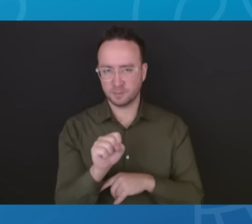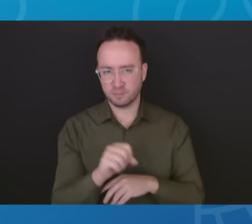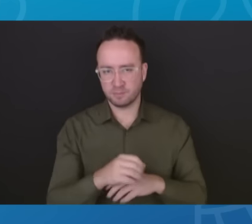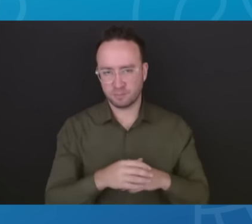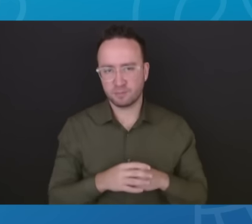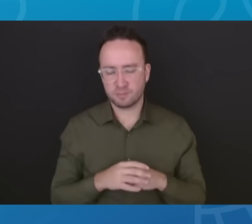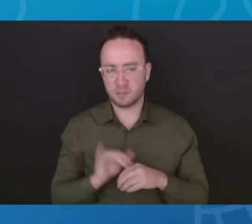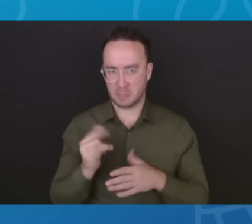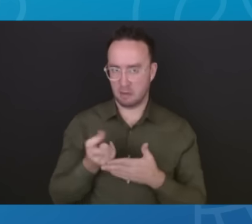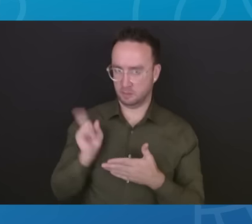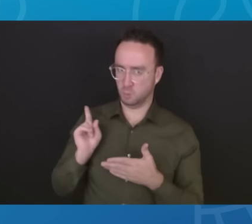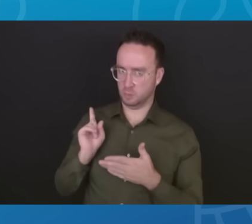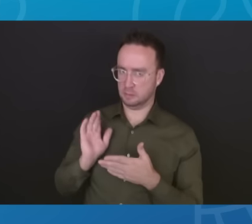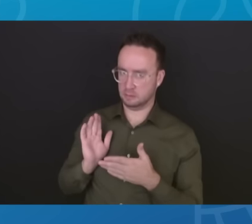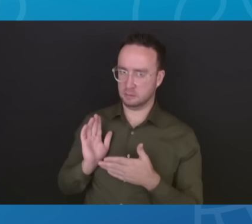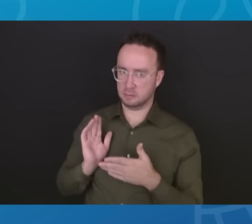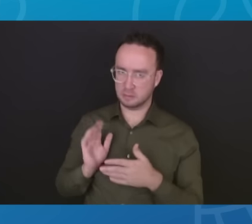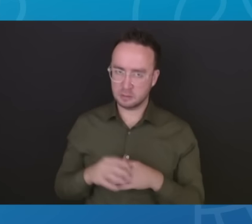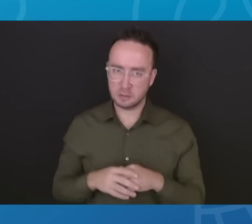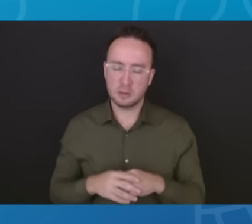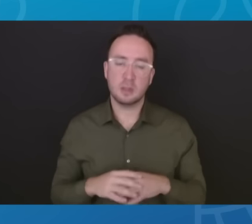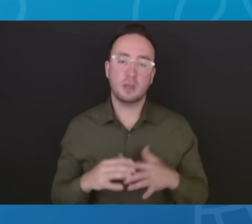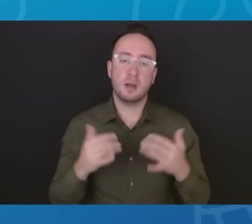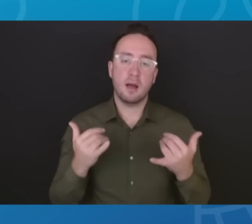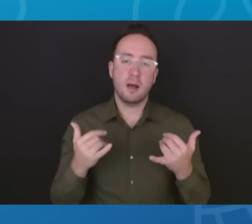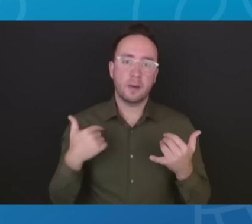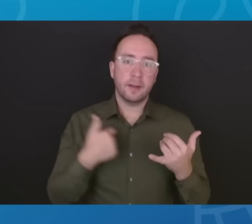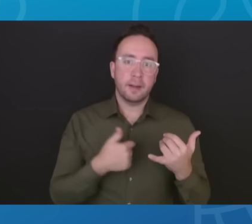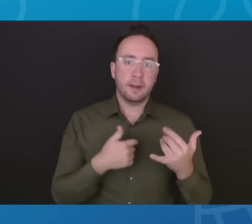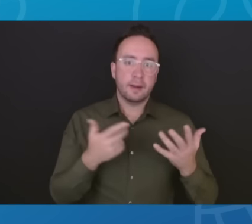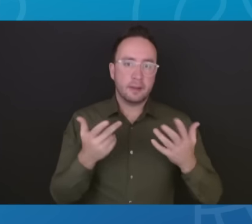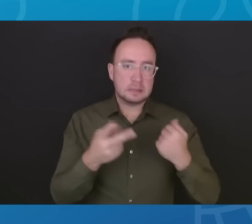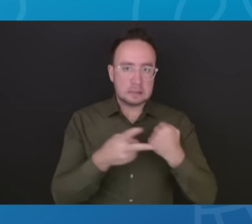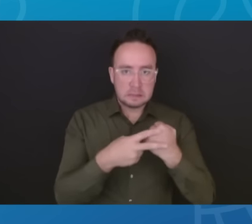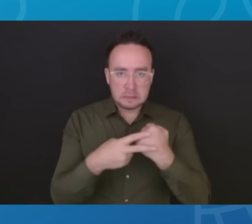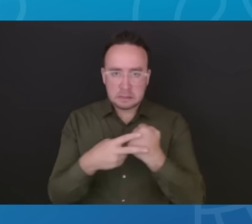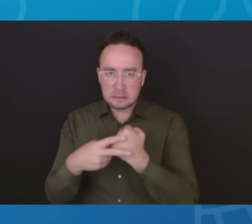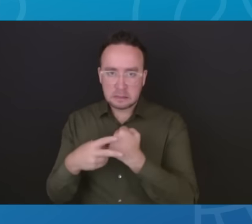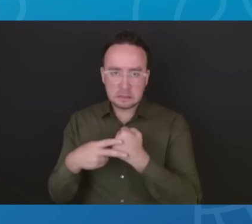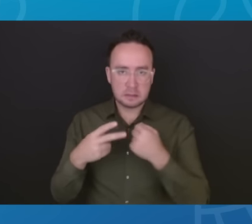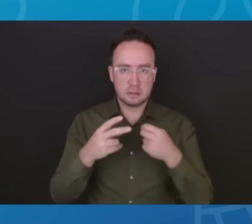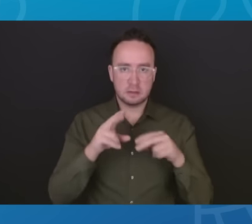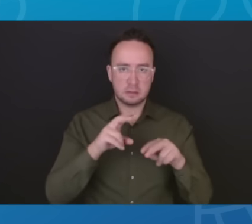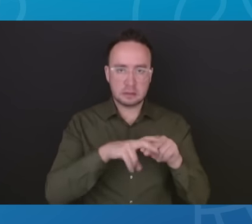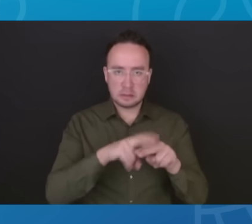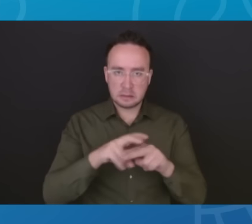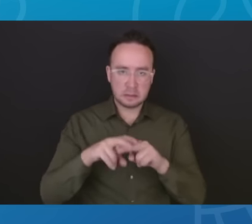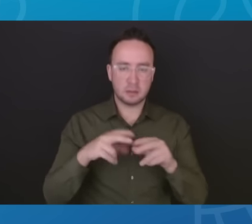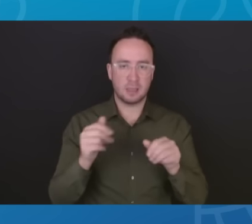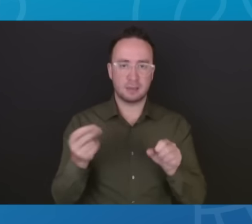to block seats on commercial flights that are leaving. That has continued over the weekend as well. We have now